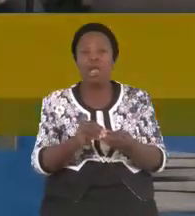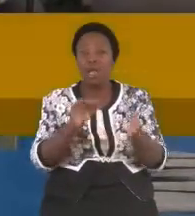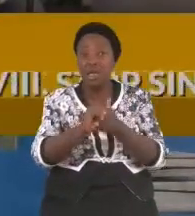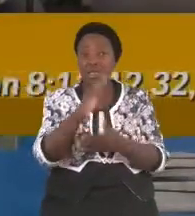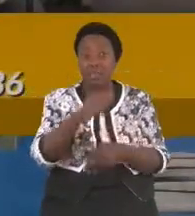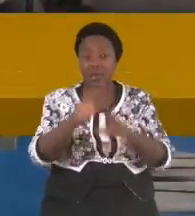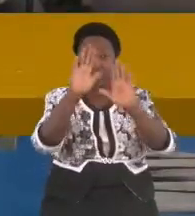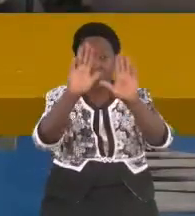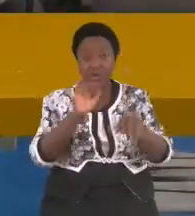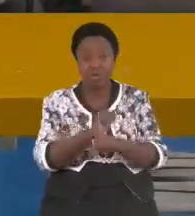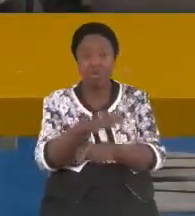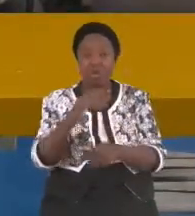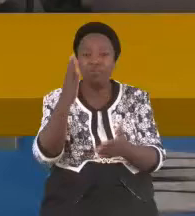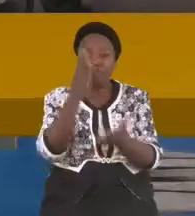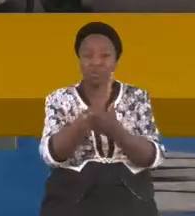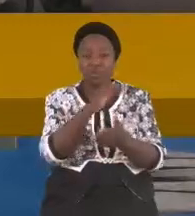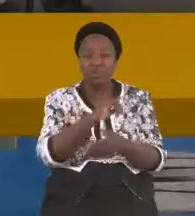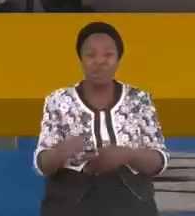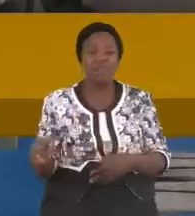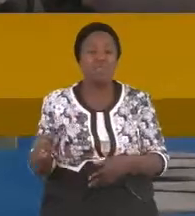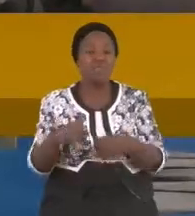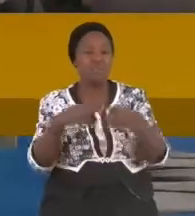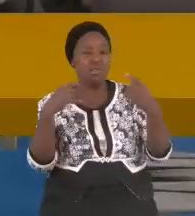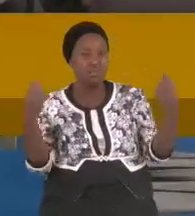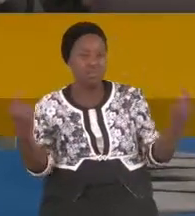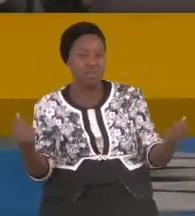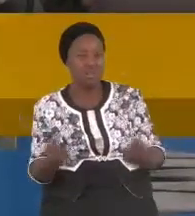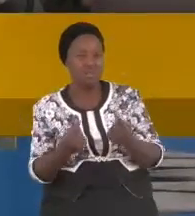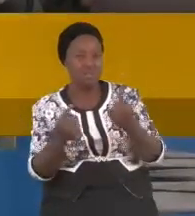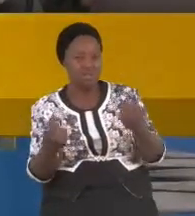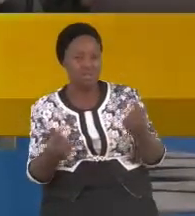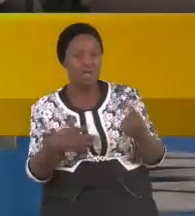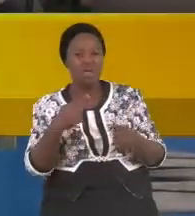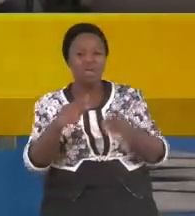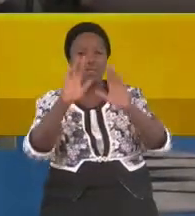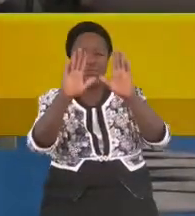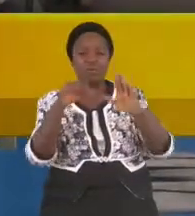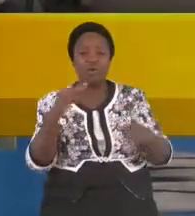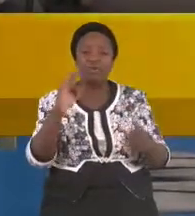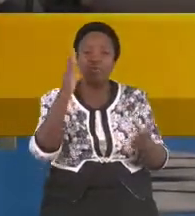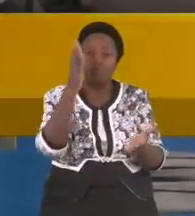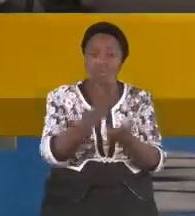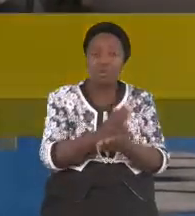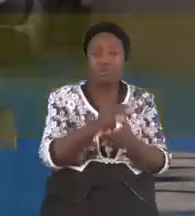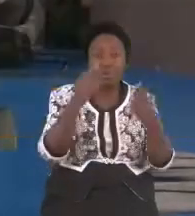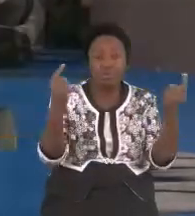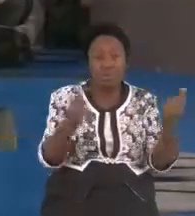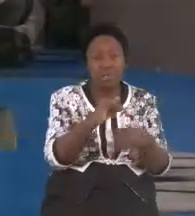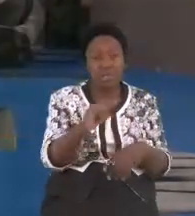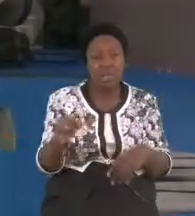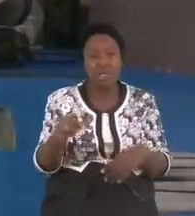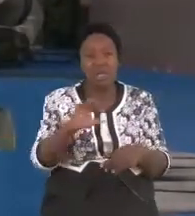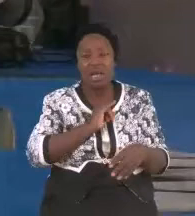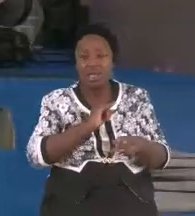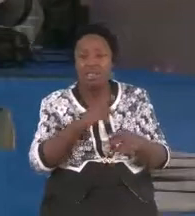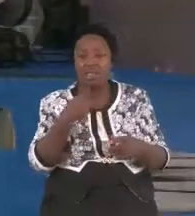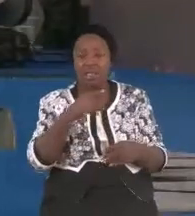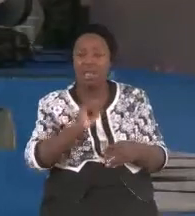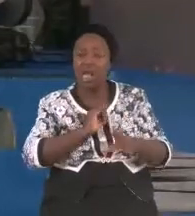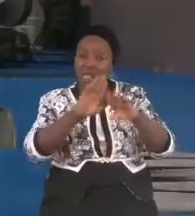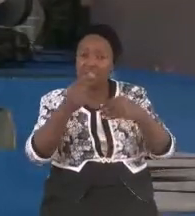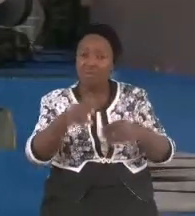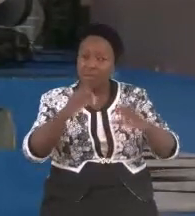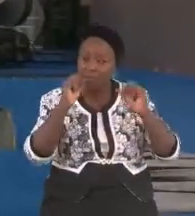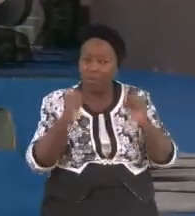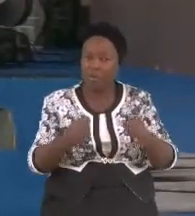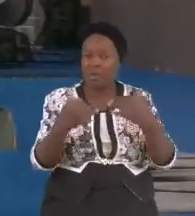miracle of stop sinning. He said, I give you the power now. I give you the grace now. Go and